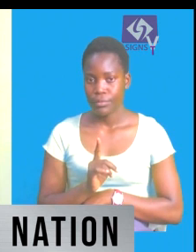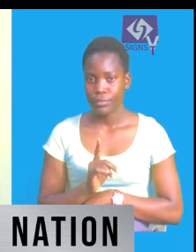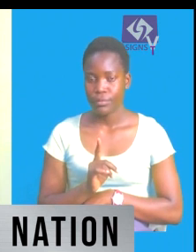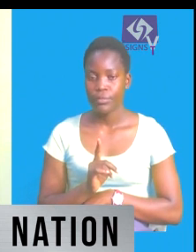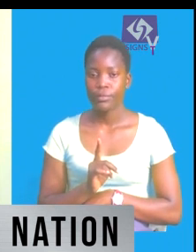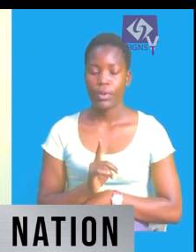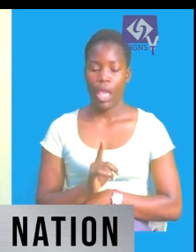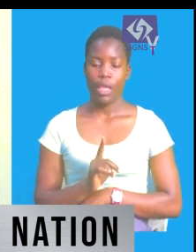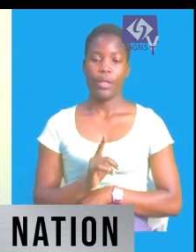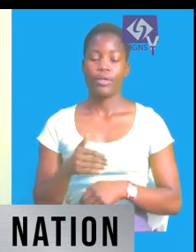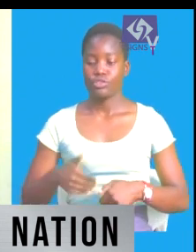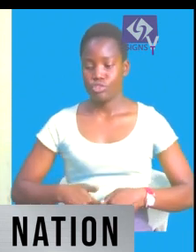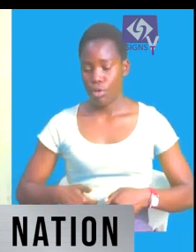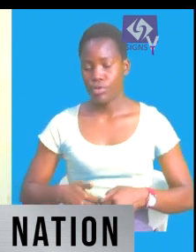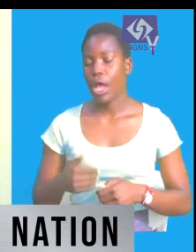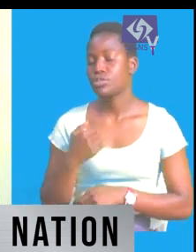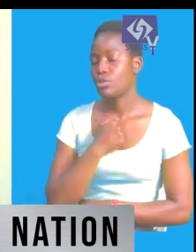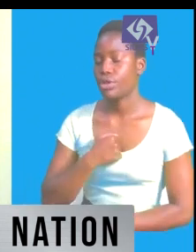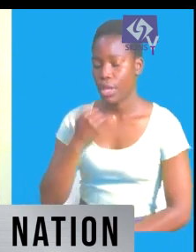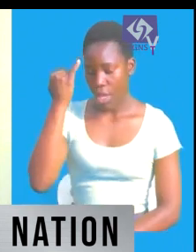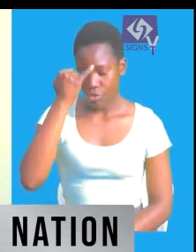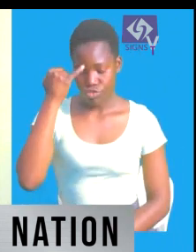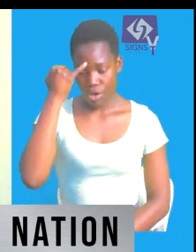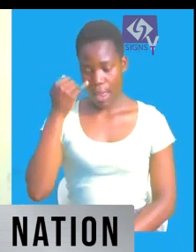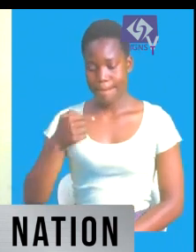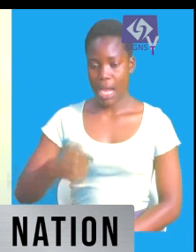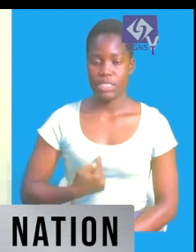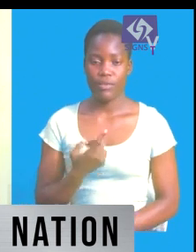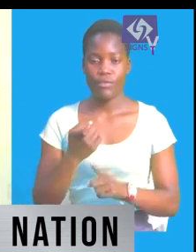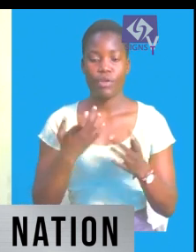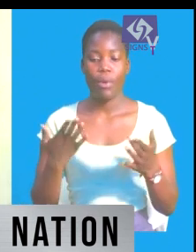Jonah, I come from a coffee